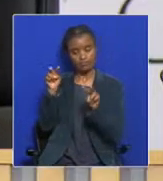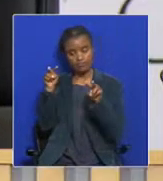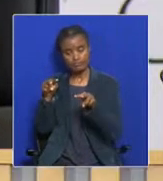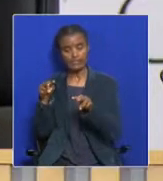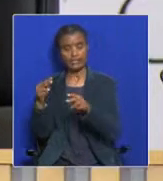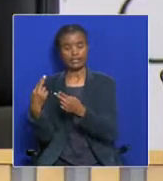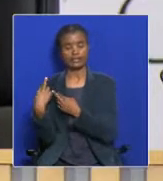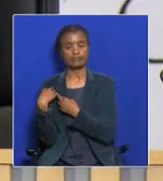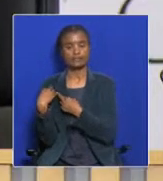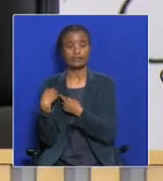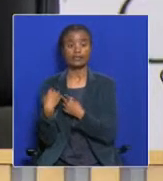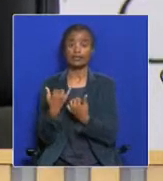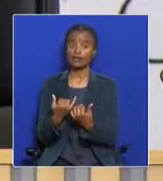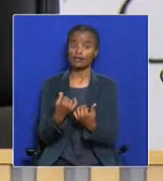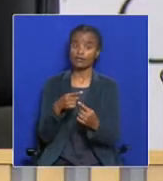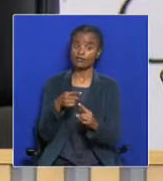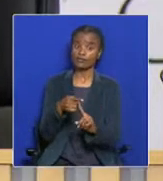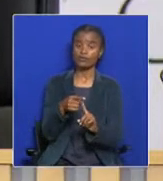he says